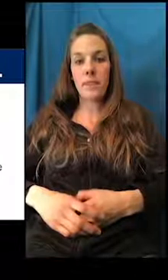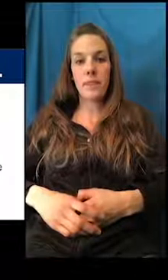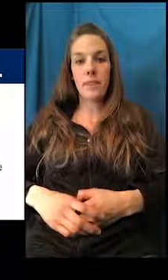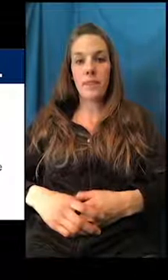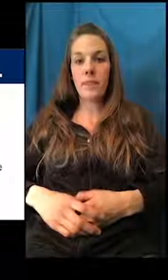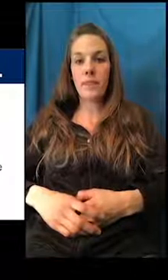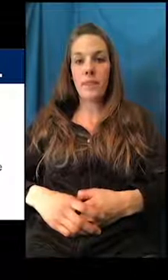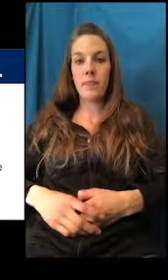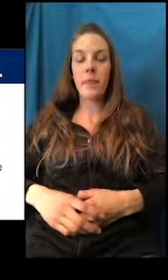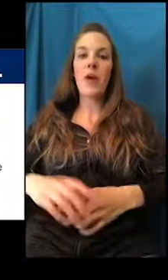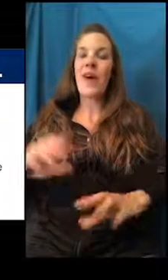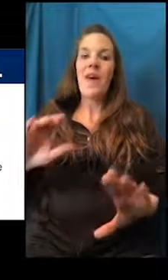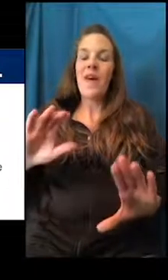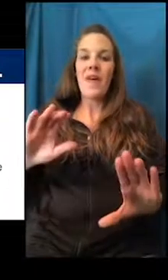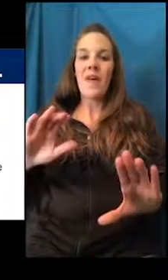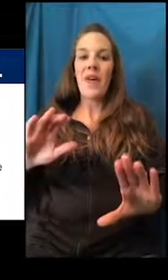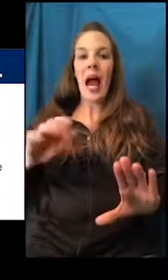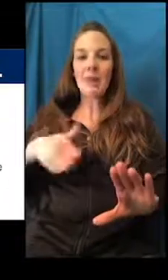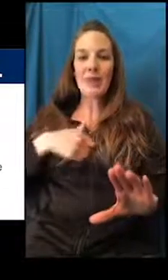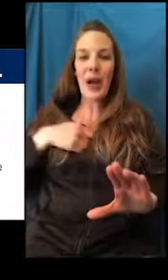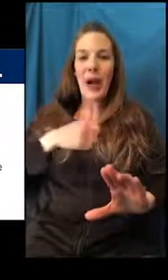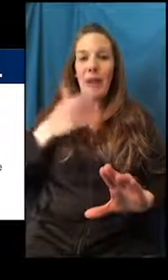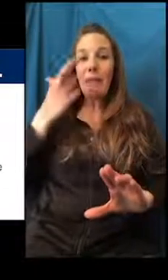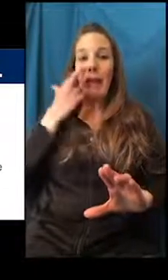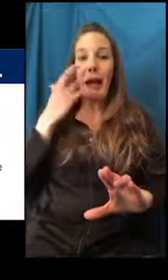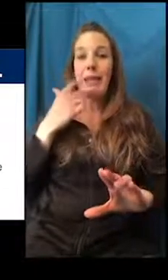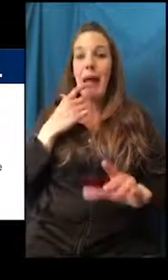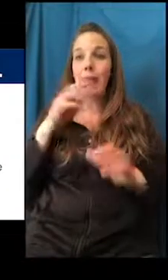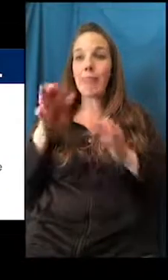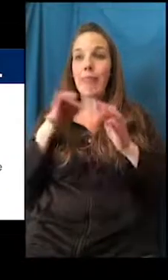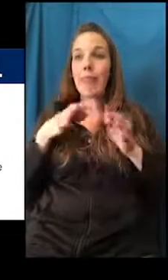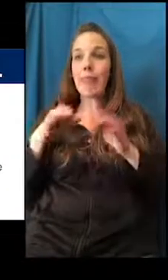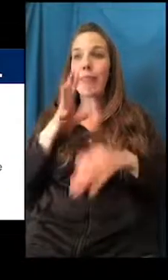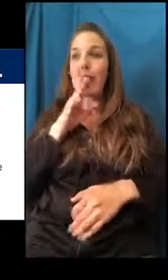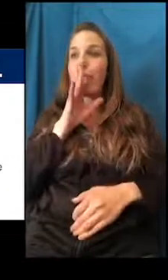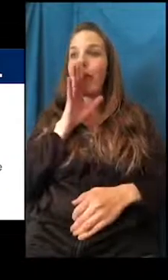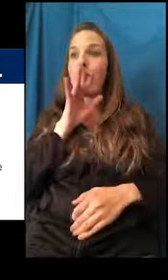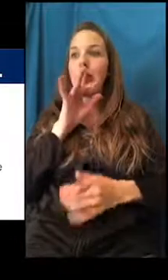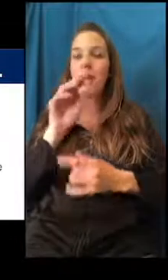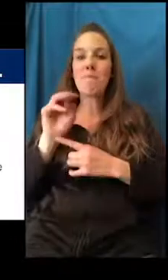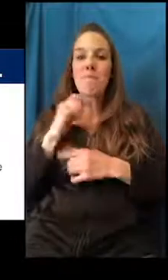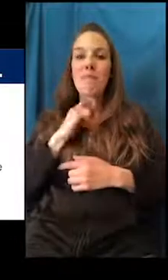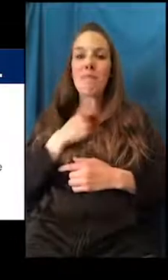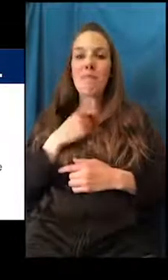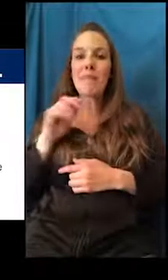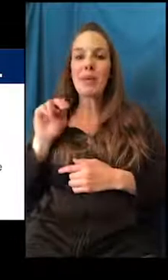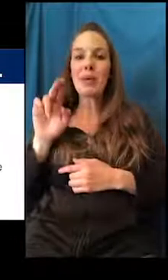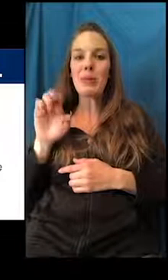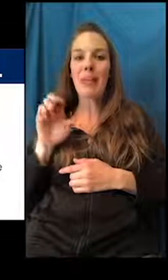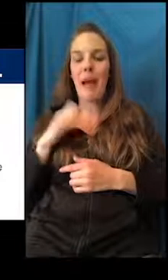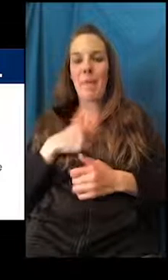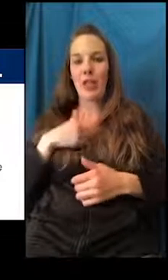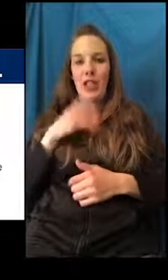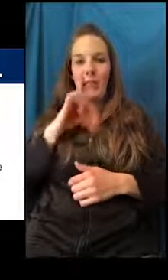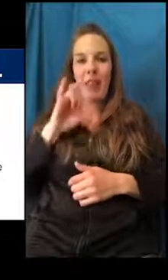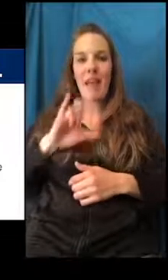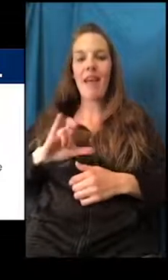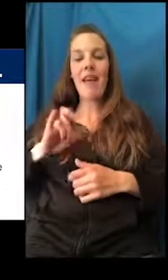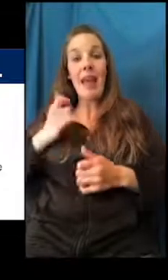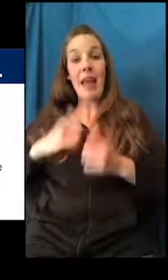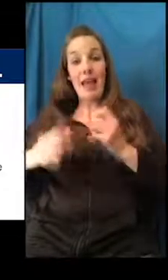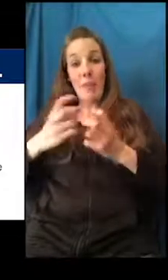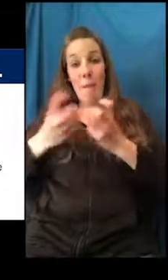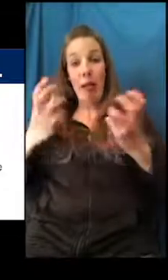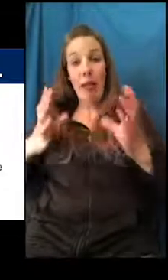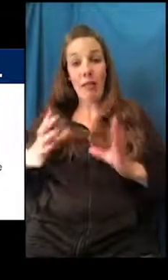Oh, I'm sorry. I just realized I said that and was muted. I apologize. Do any of our panelists have anything else